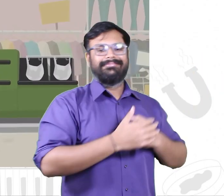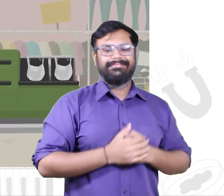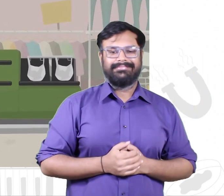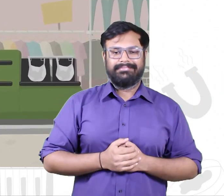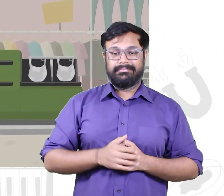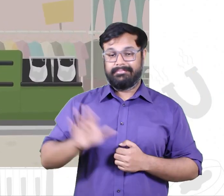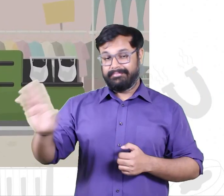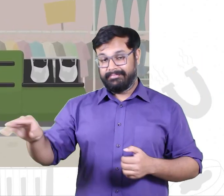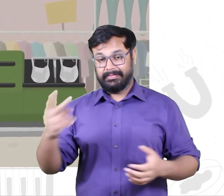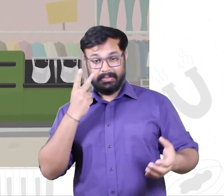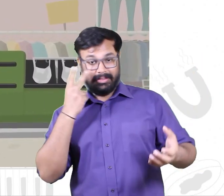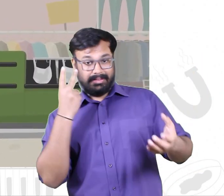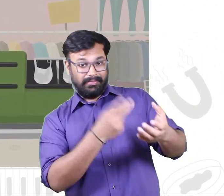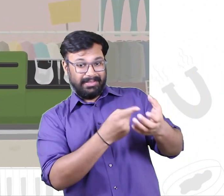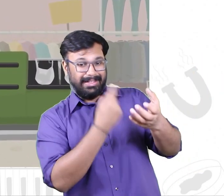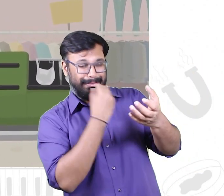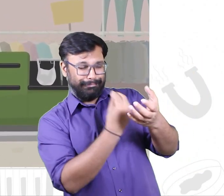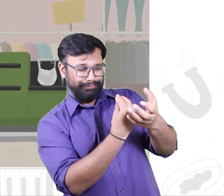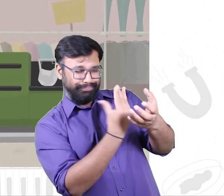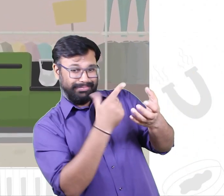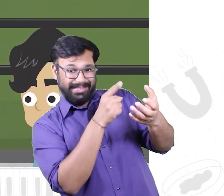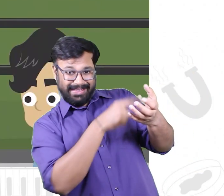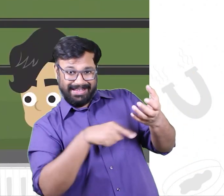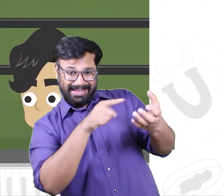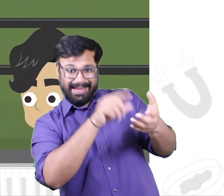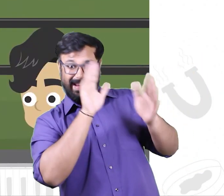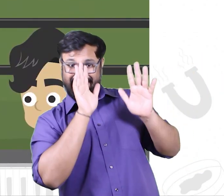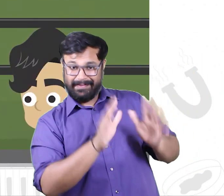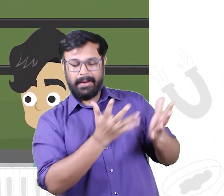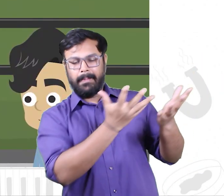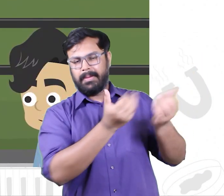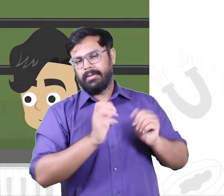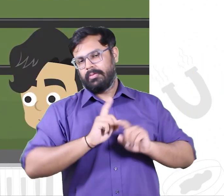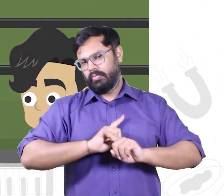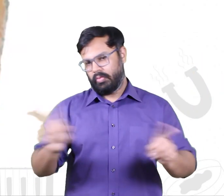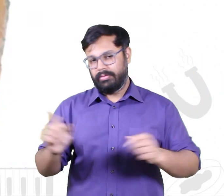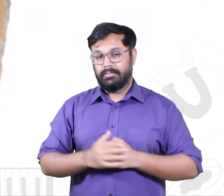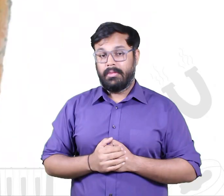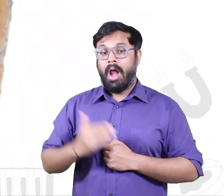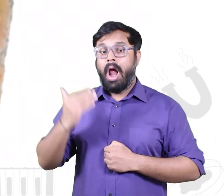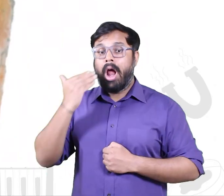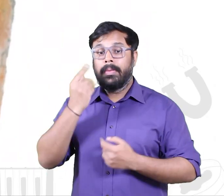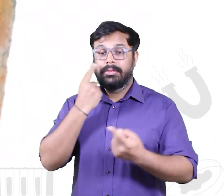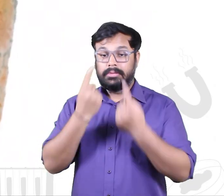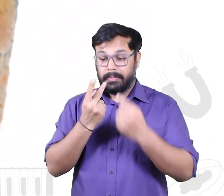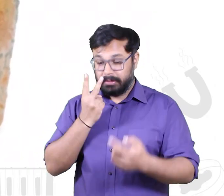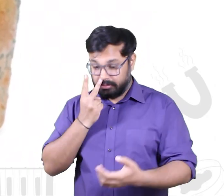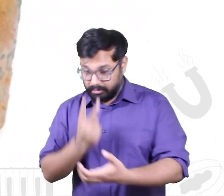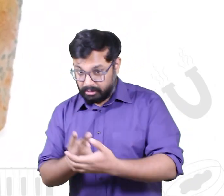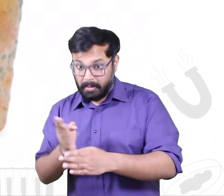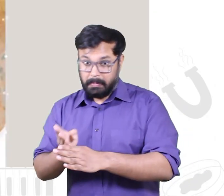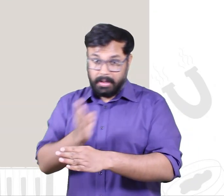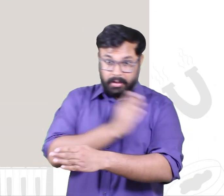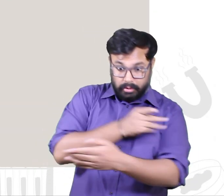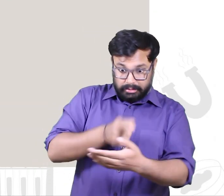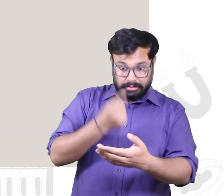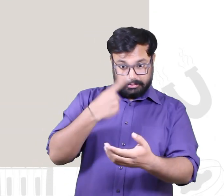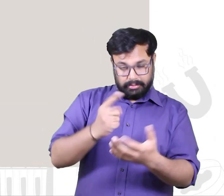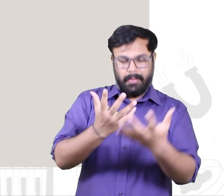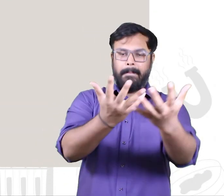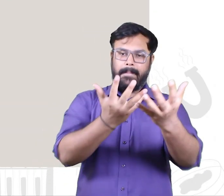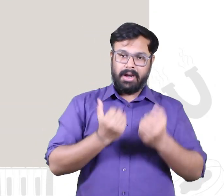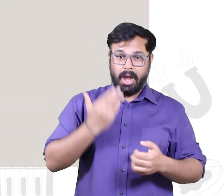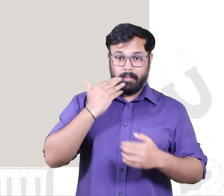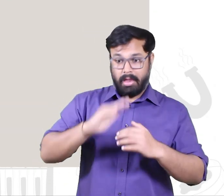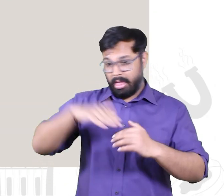nearby. Rohan brings the bread. Look here, Ritu and Rohan. This bread is stale. You need to check